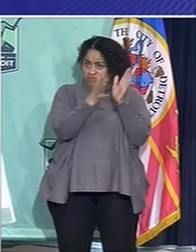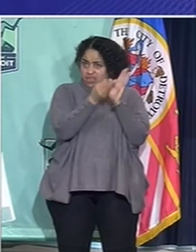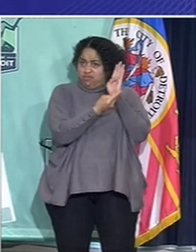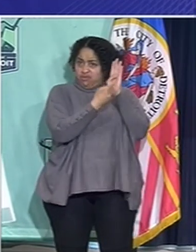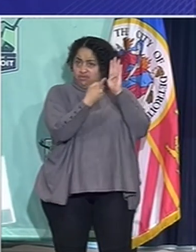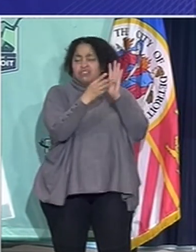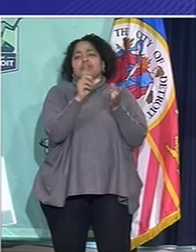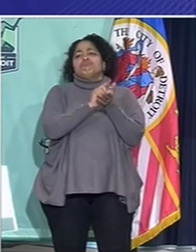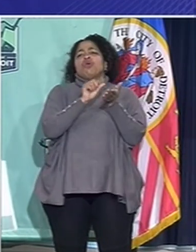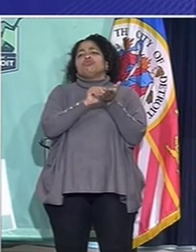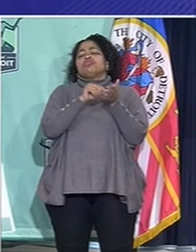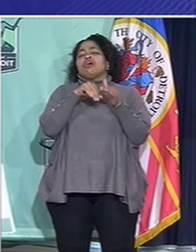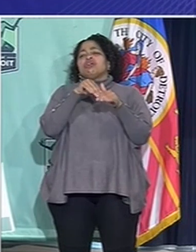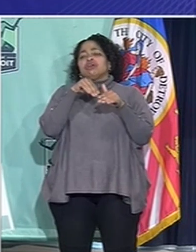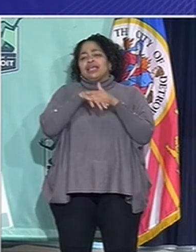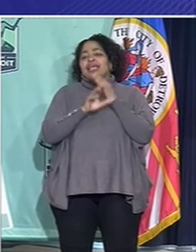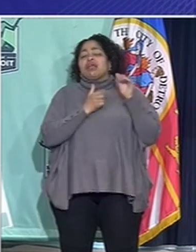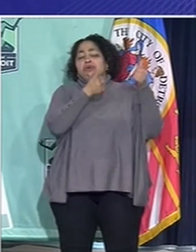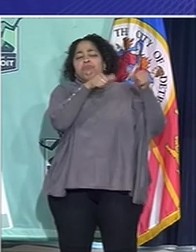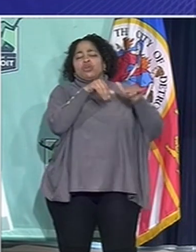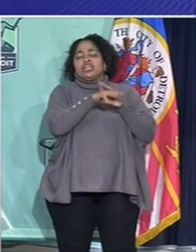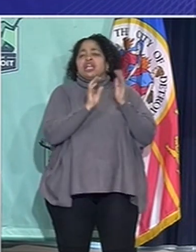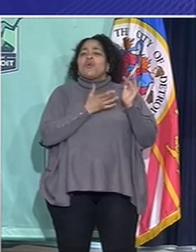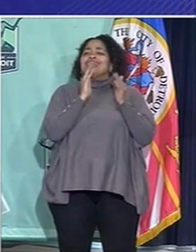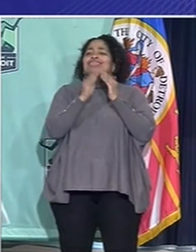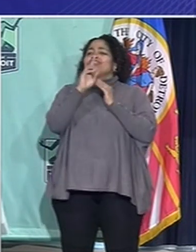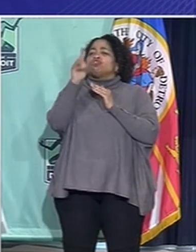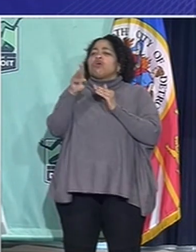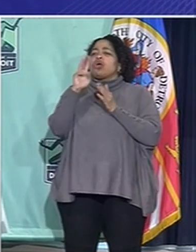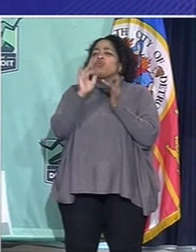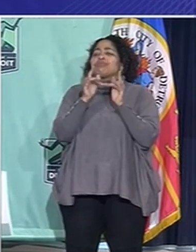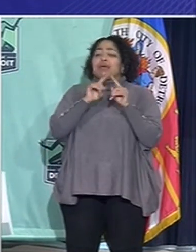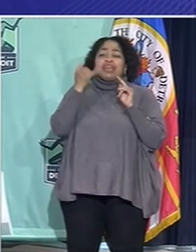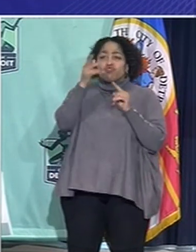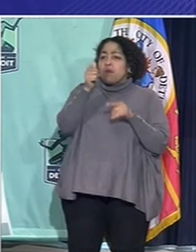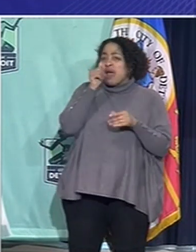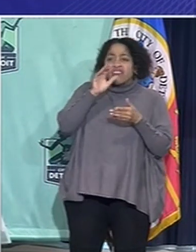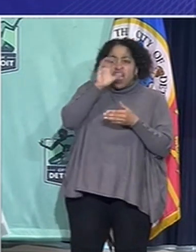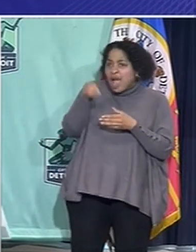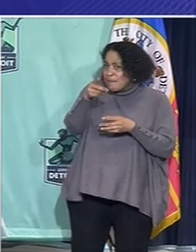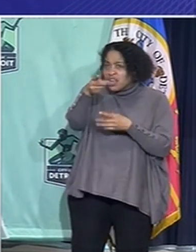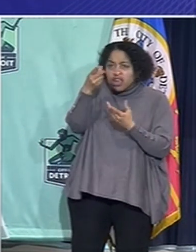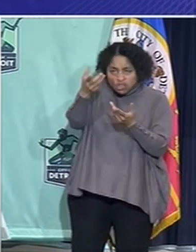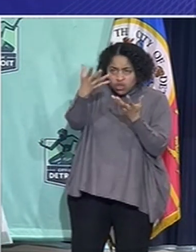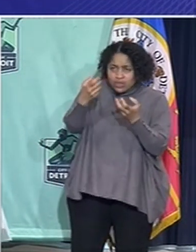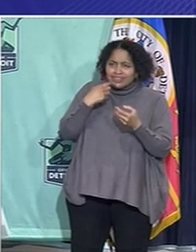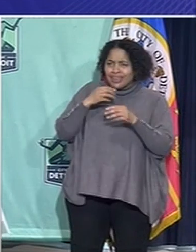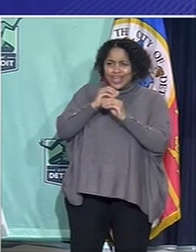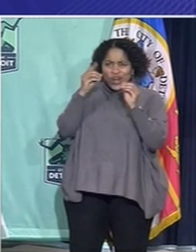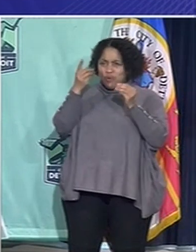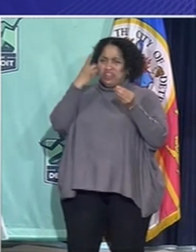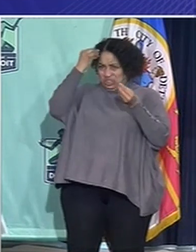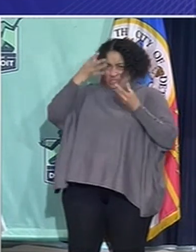And so our employees can look at it to see what you could expect. But if you're a private company and you want to say, nobody's told me how to do